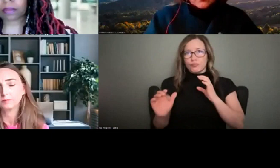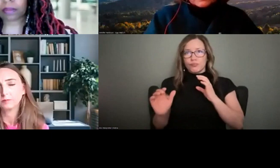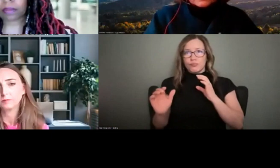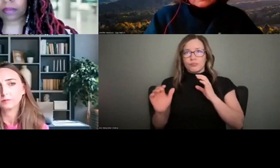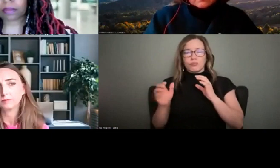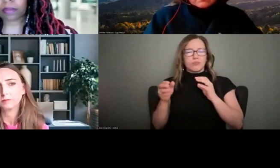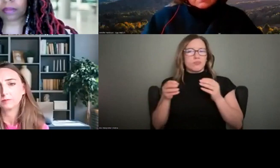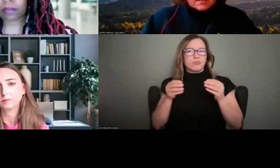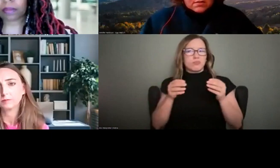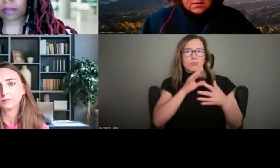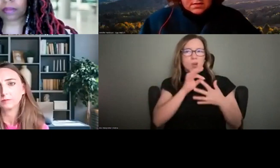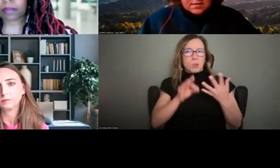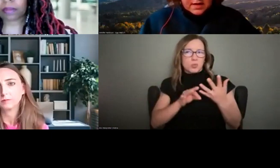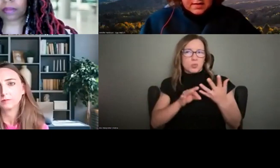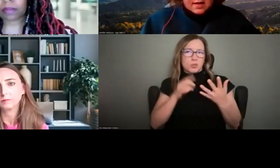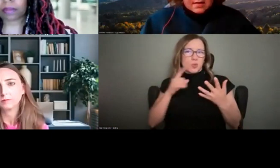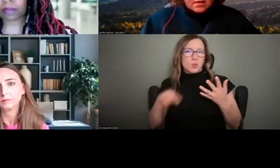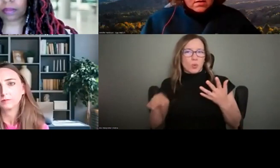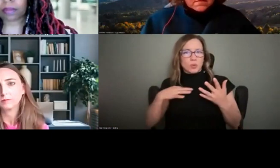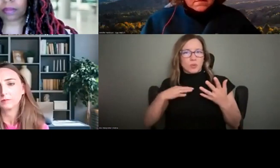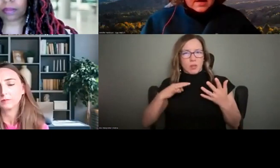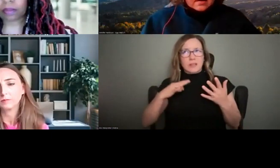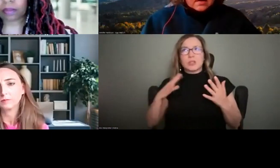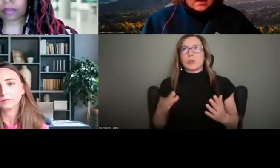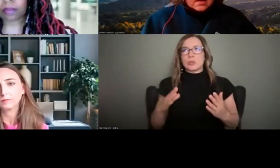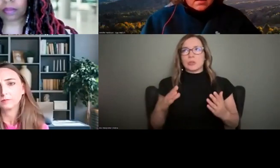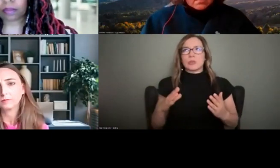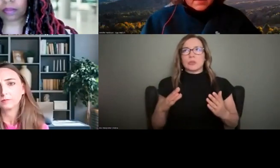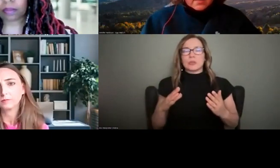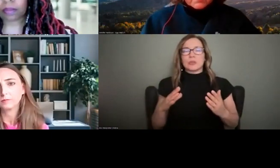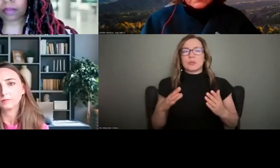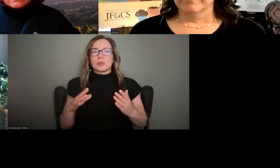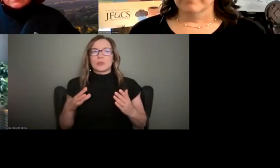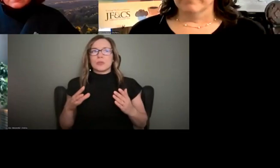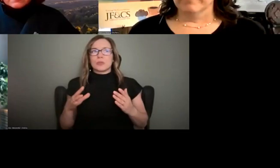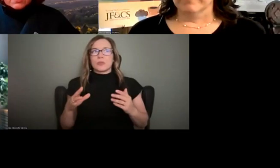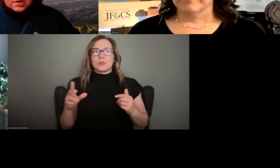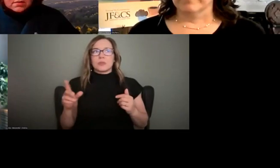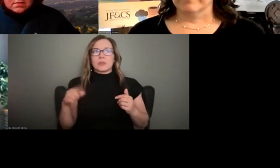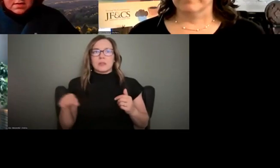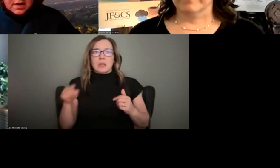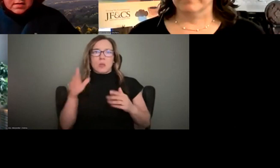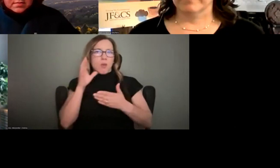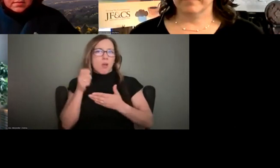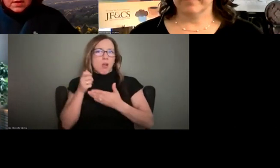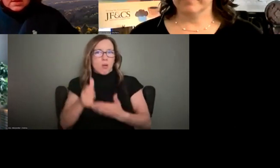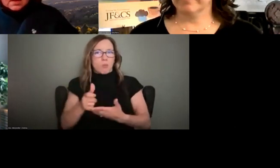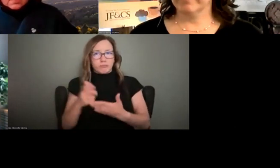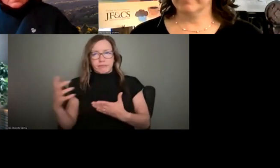methods that are open to the volunteers. And I think all of that helps to